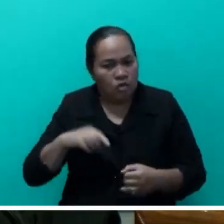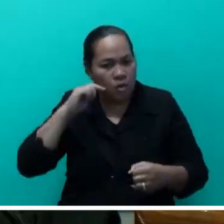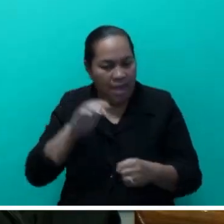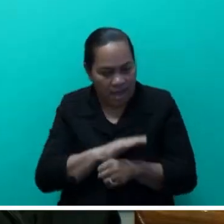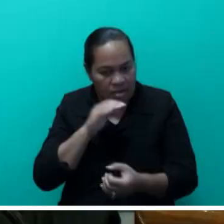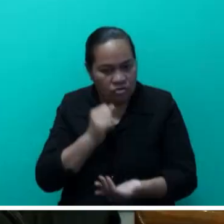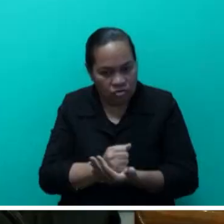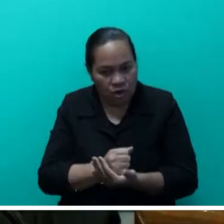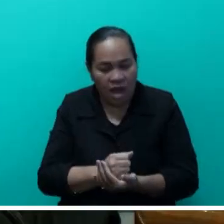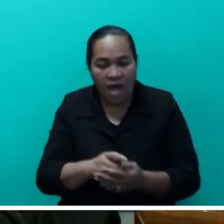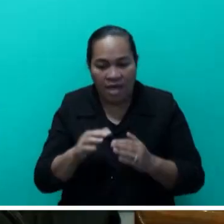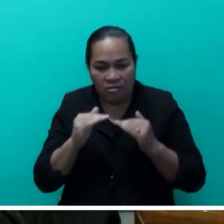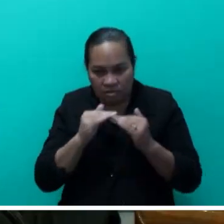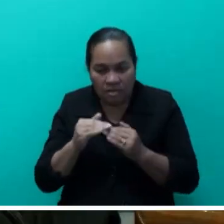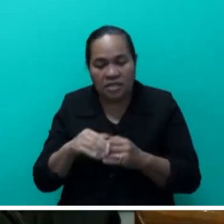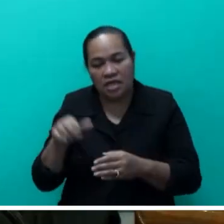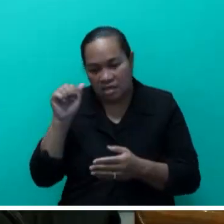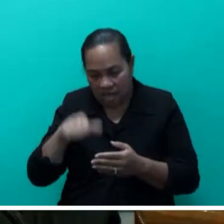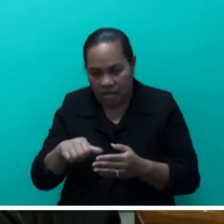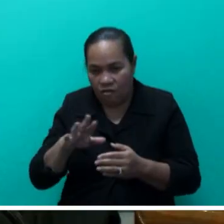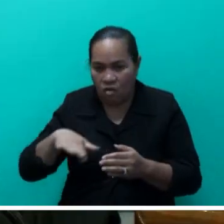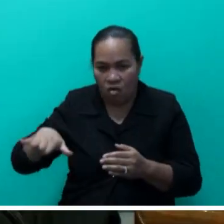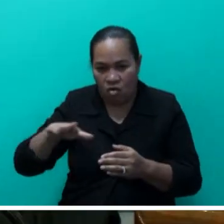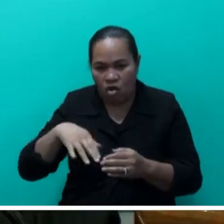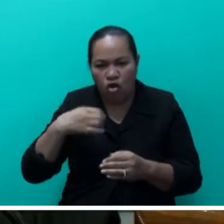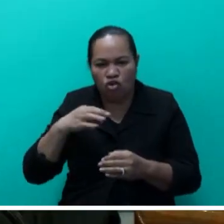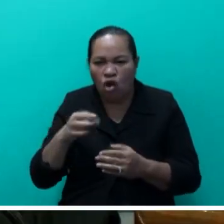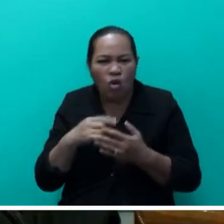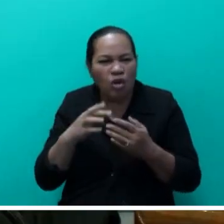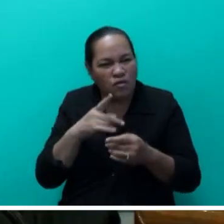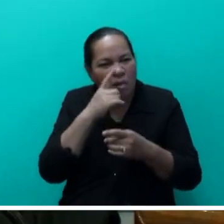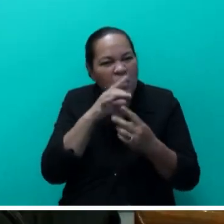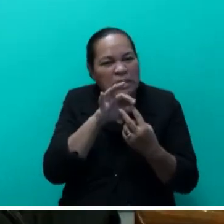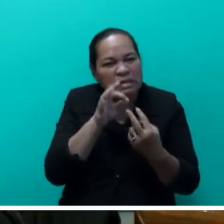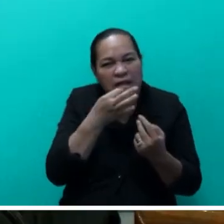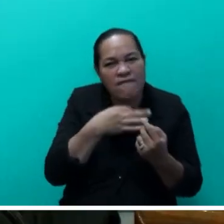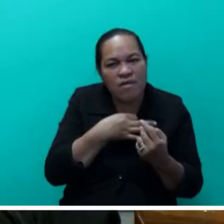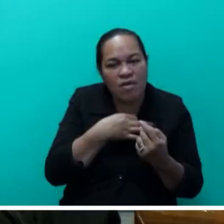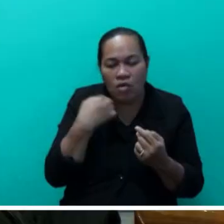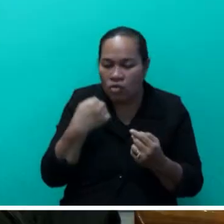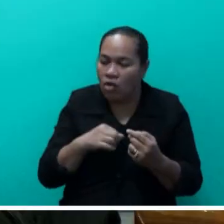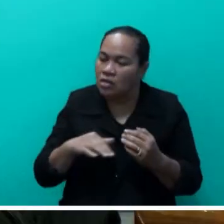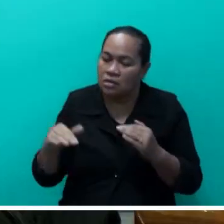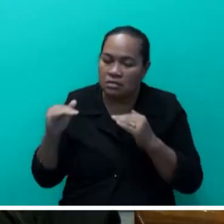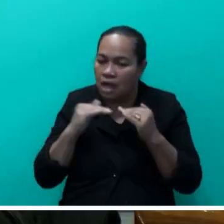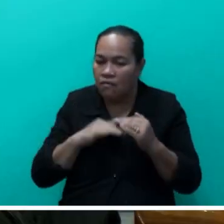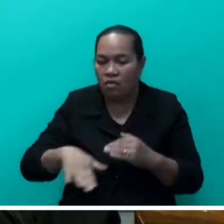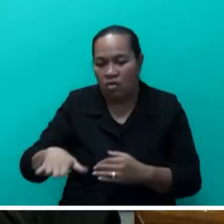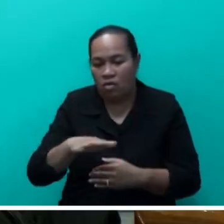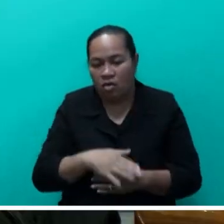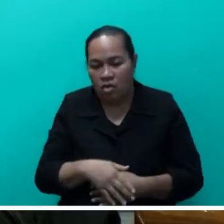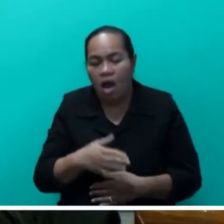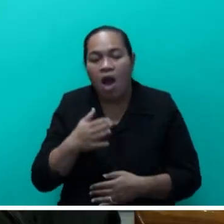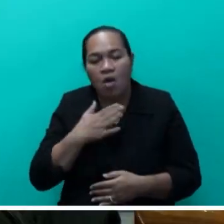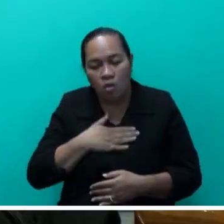justice is right for all Fijians, not just a privilege for select few, is unwavering. I would like to recognize